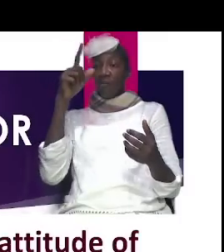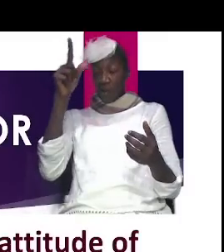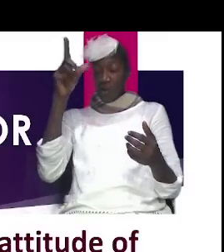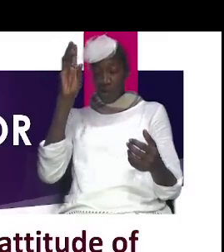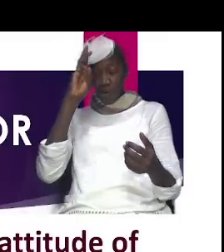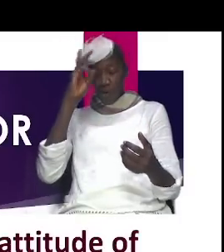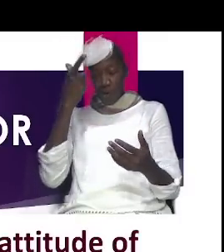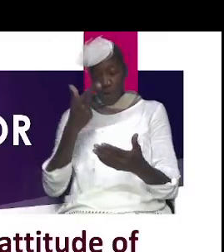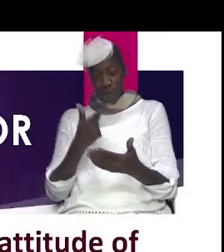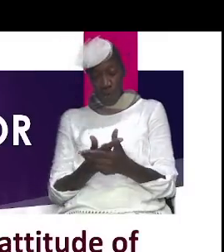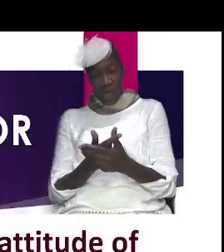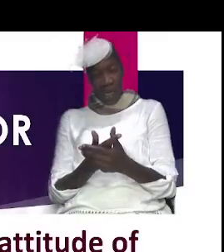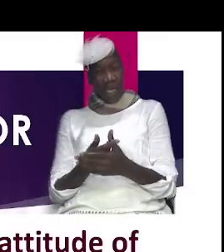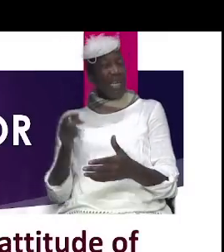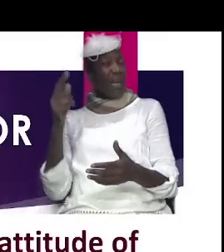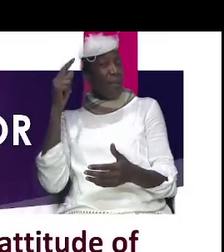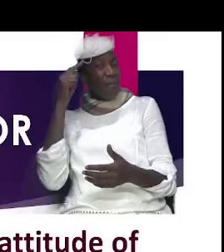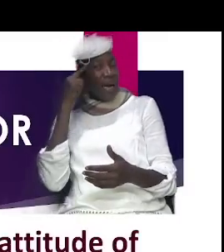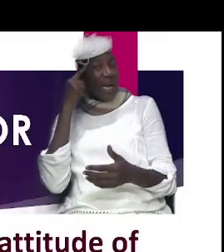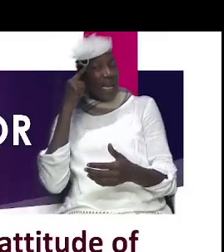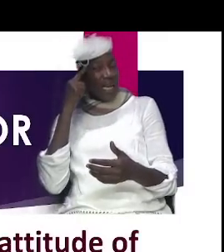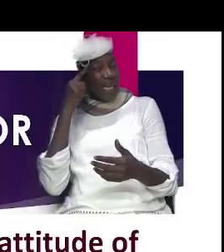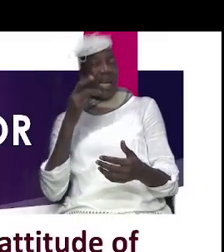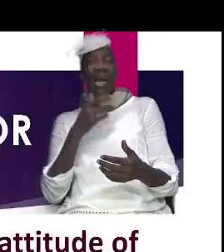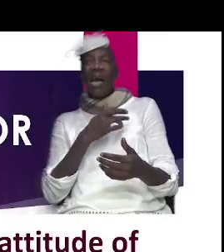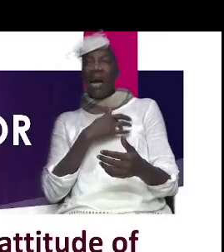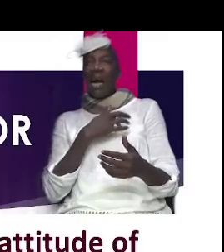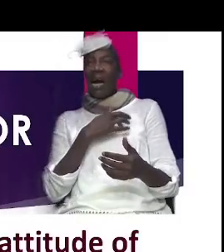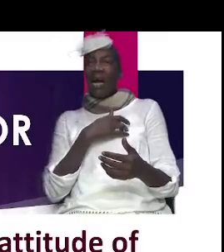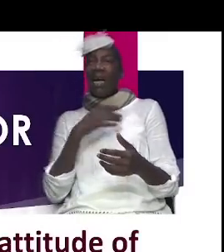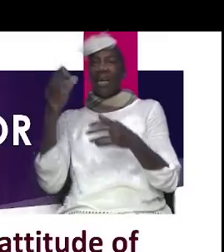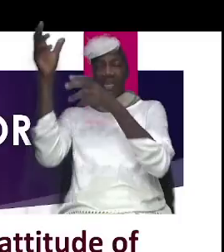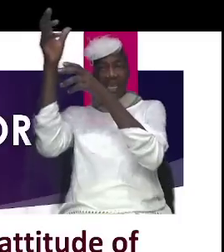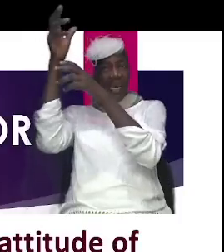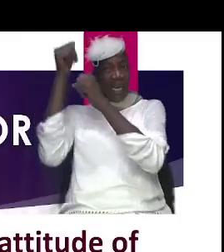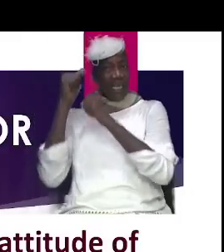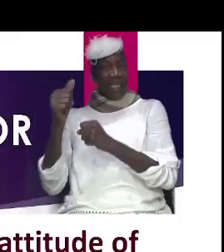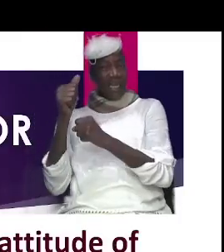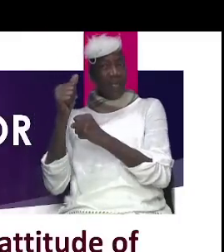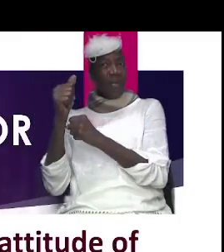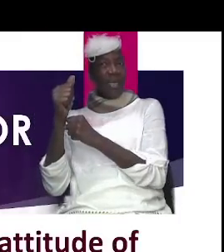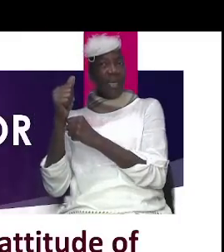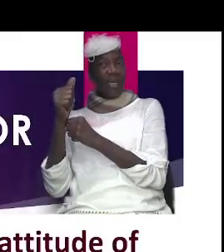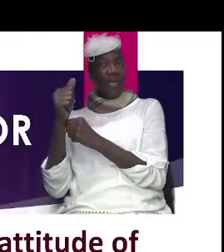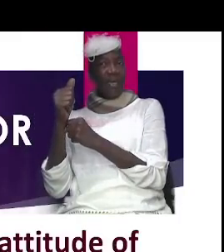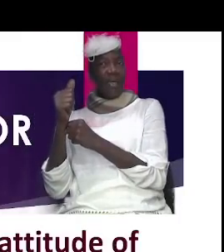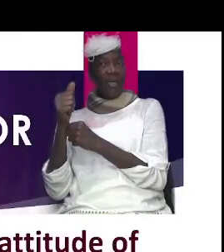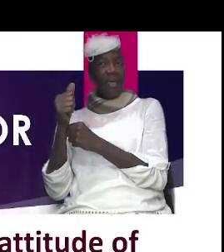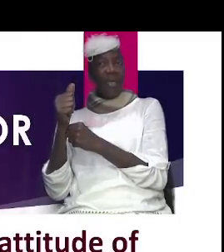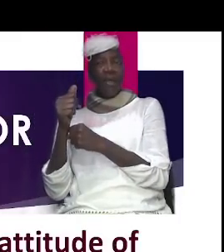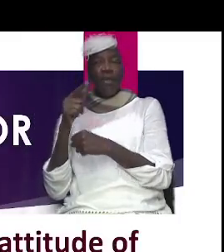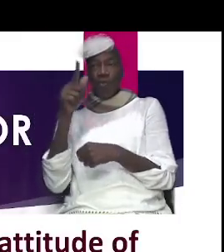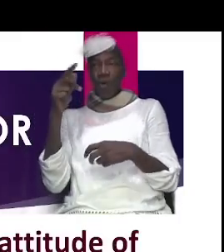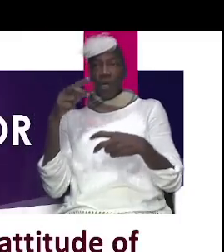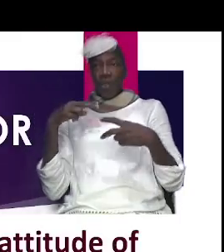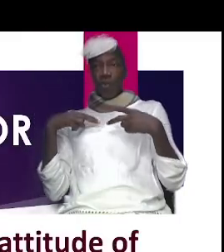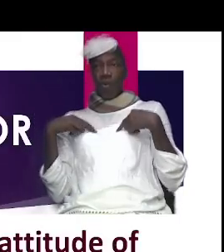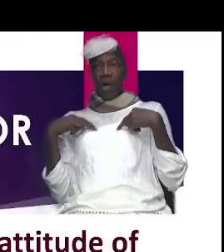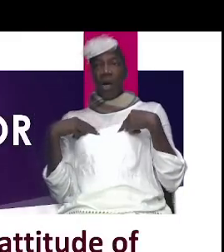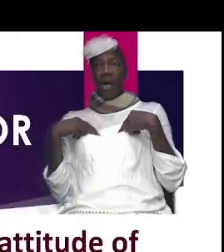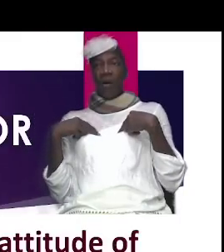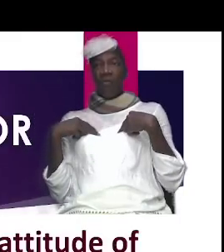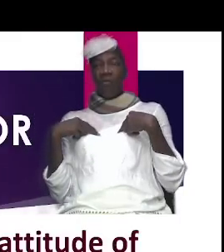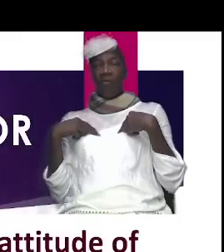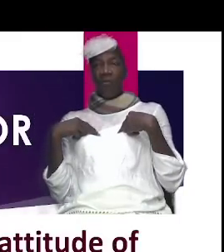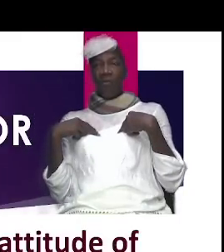our mind and our heart, it is accepted according to what you have and not according